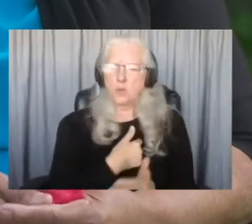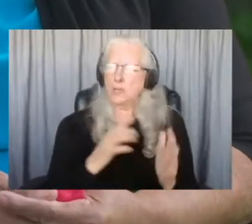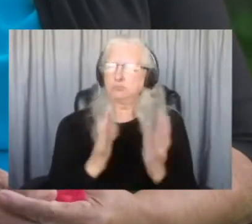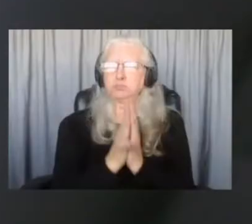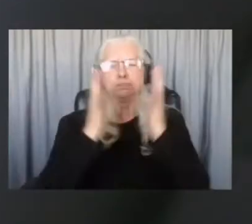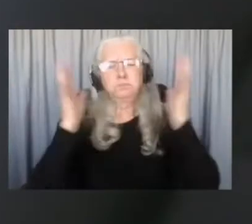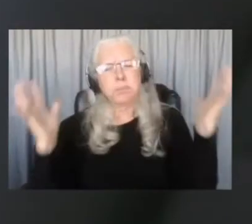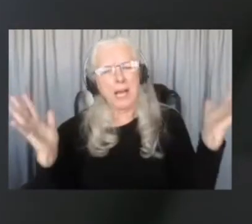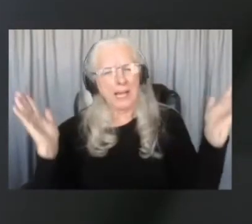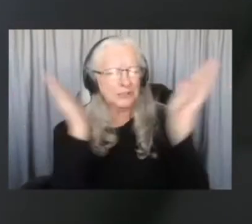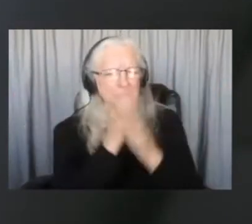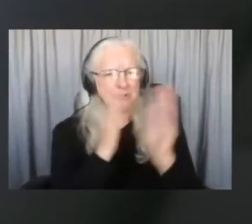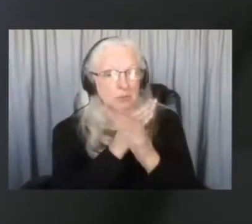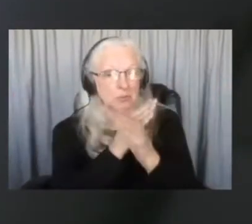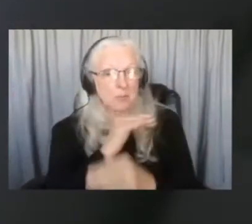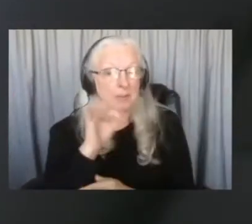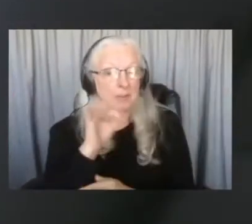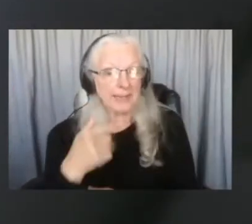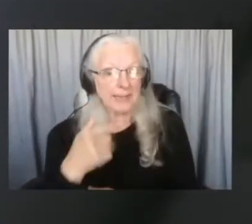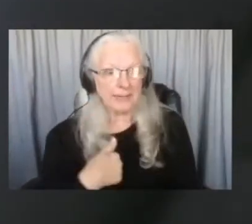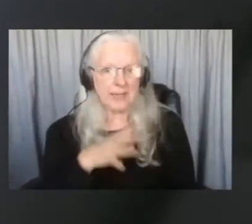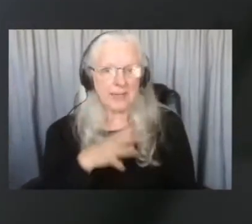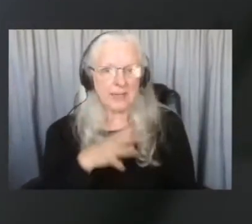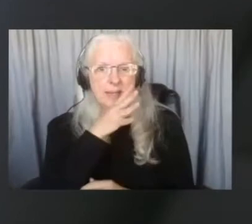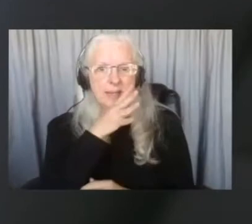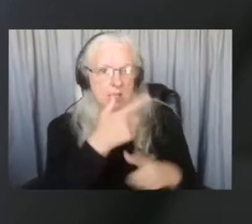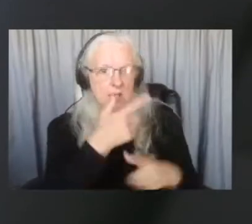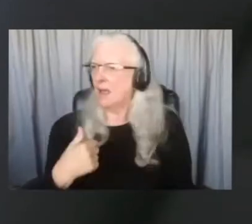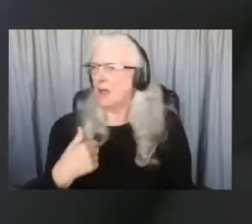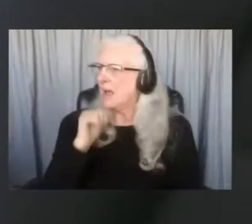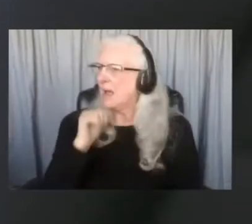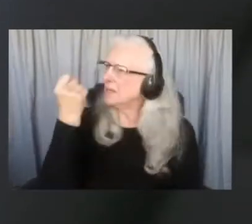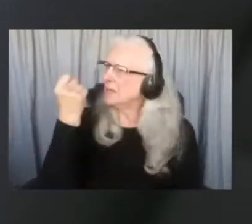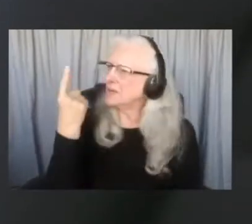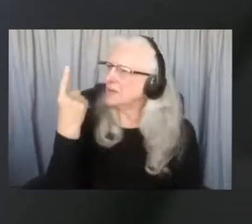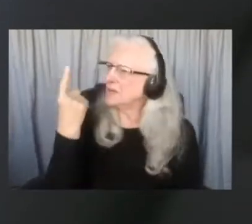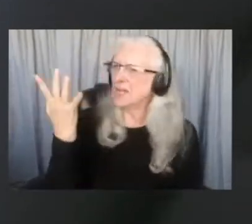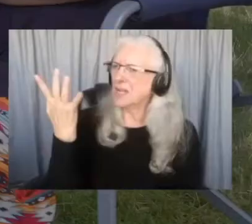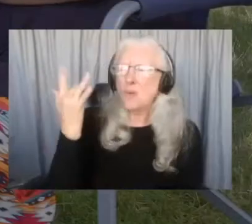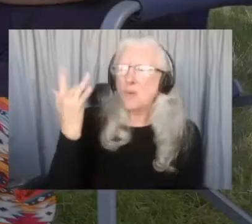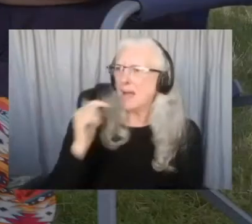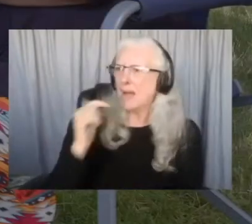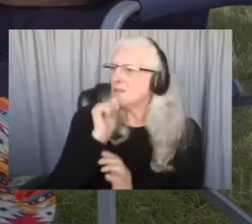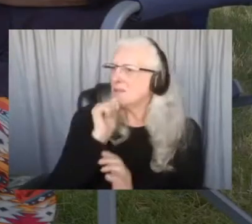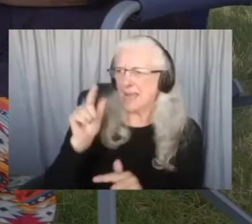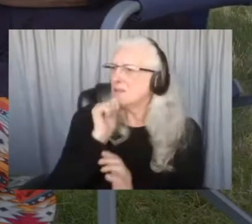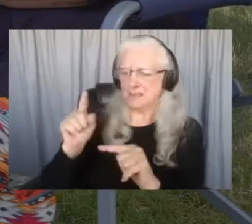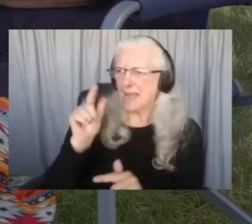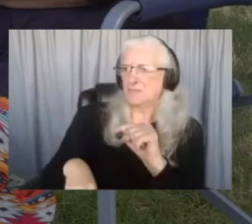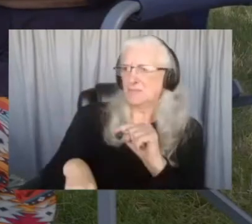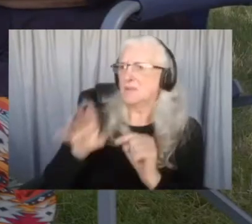spoke our language. I don't understand. Weren't you allowed to speak your language?